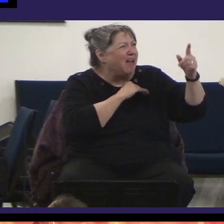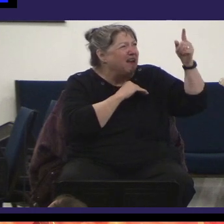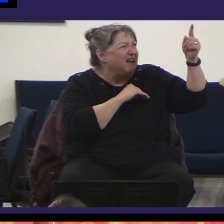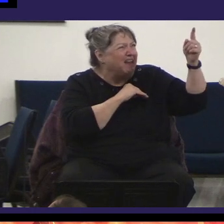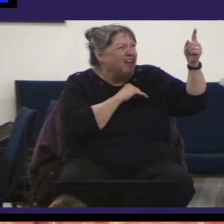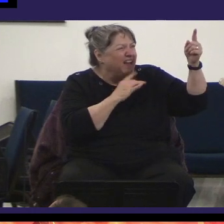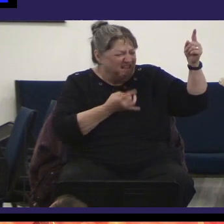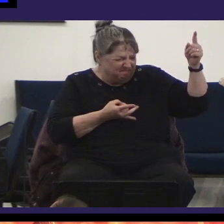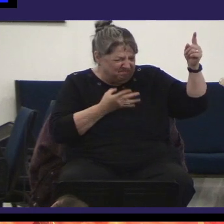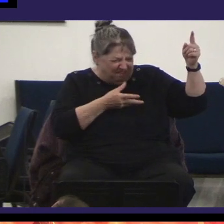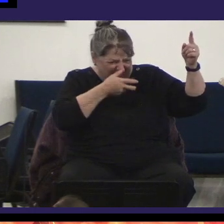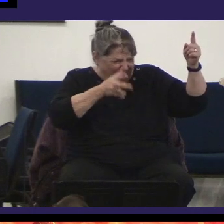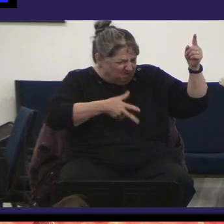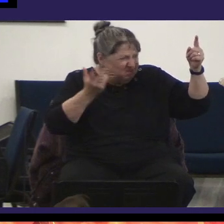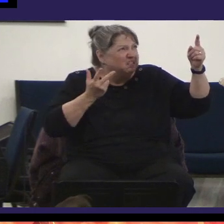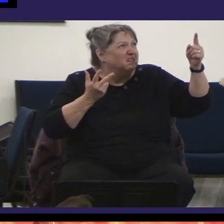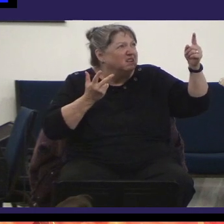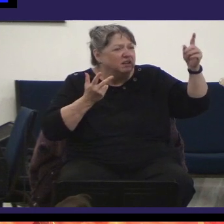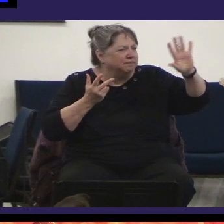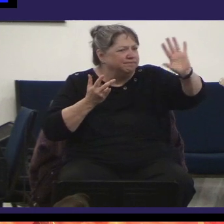your past.